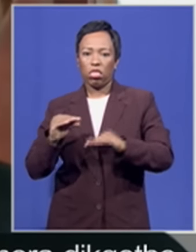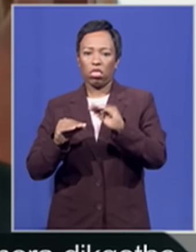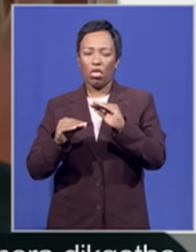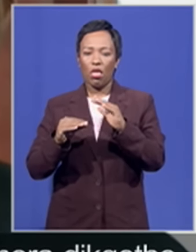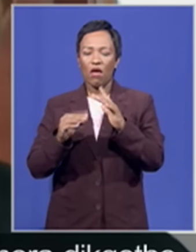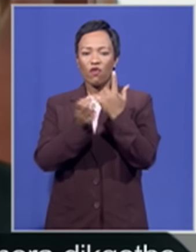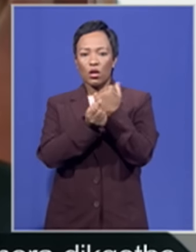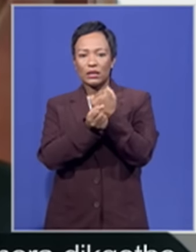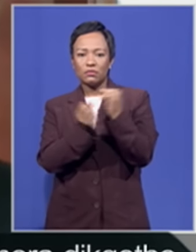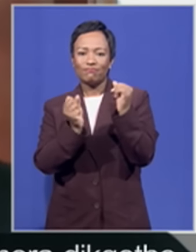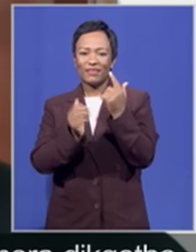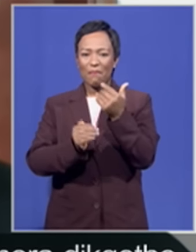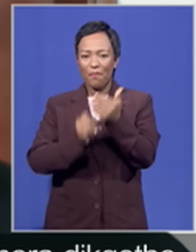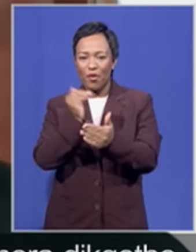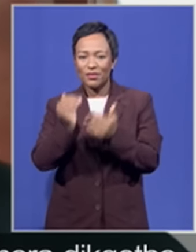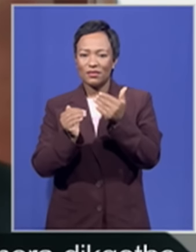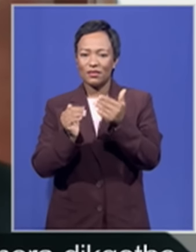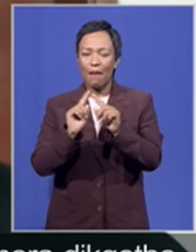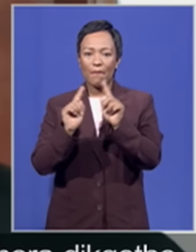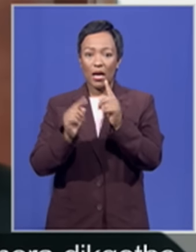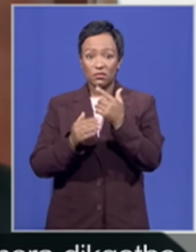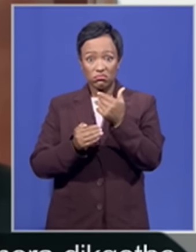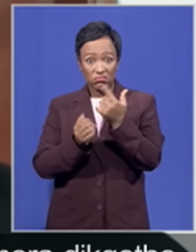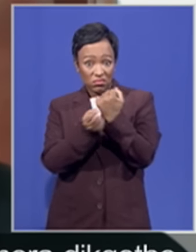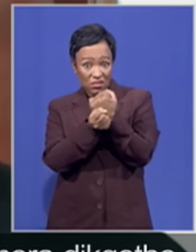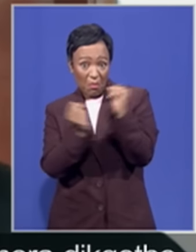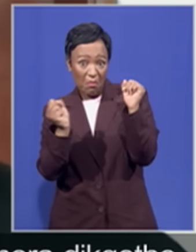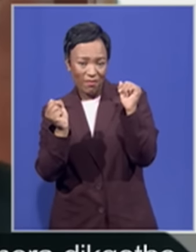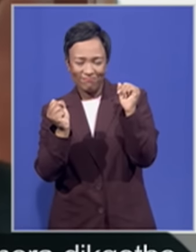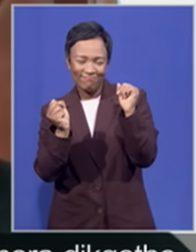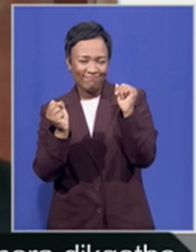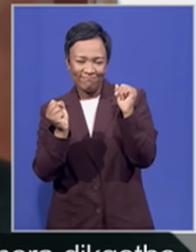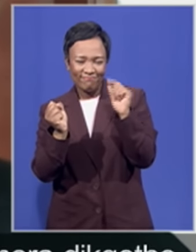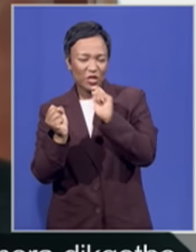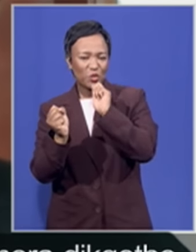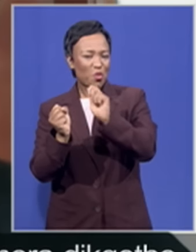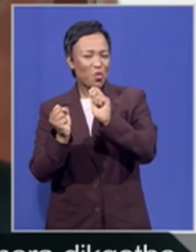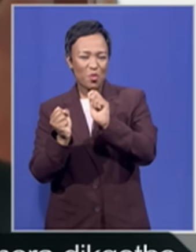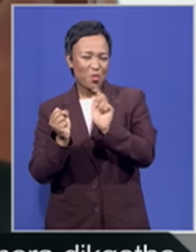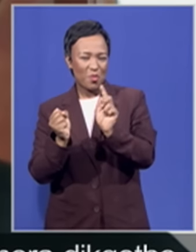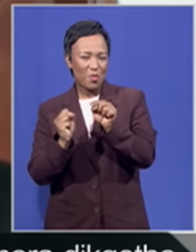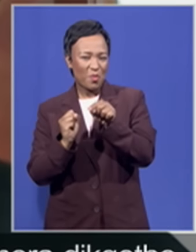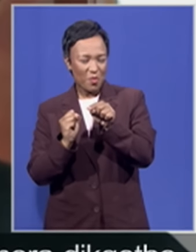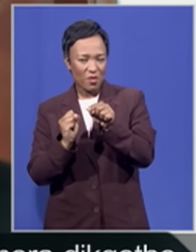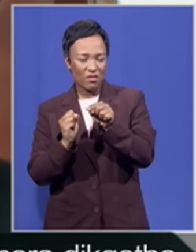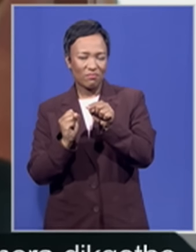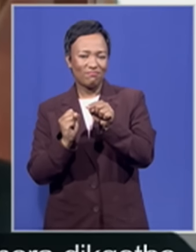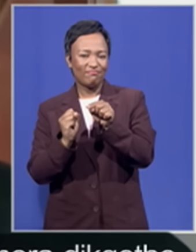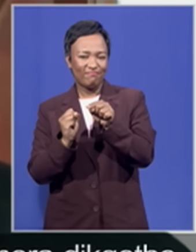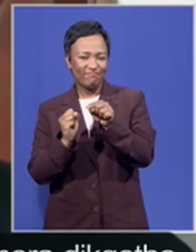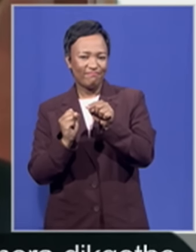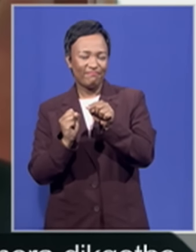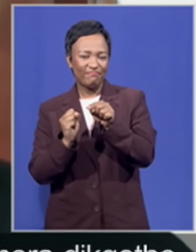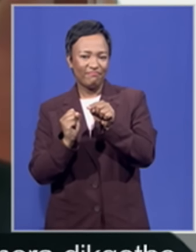process, which in fact is not the case. It is